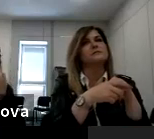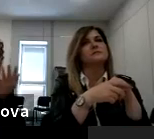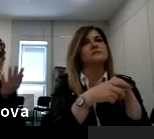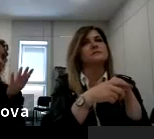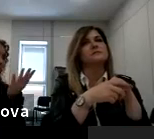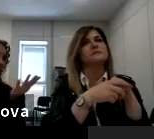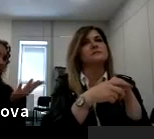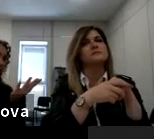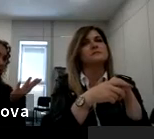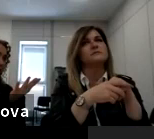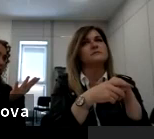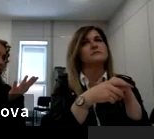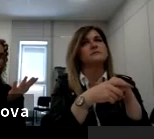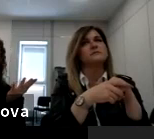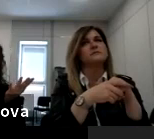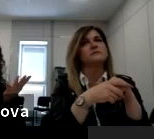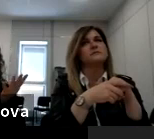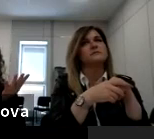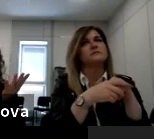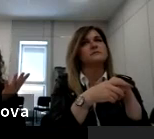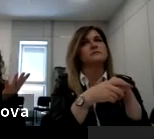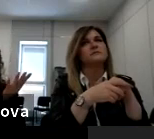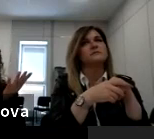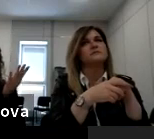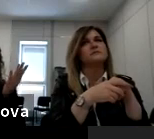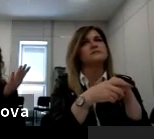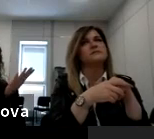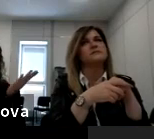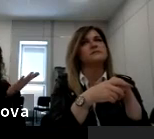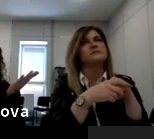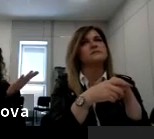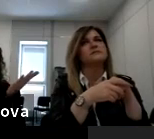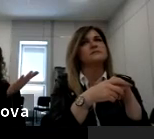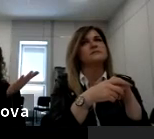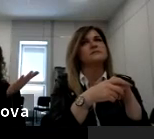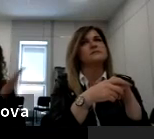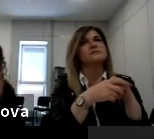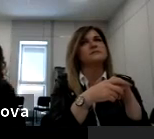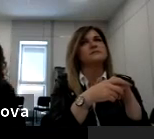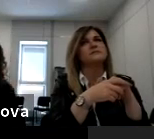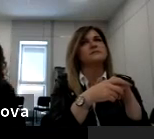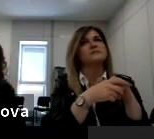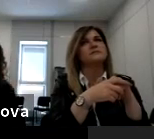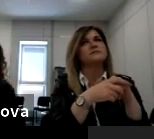the logo of your company on the facade, or whatever you want. I don't know.